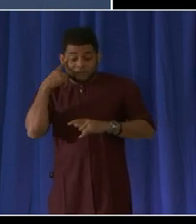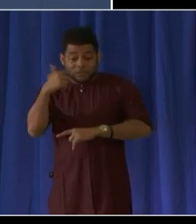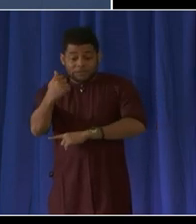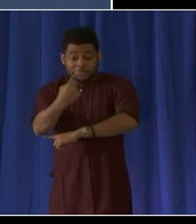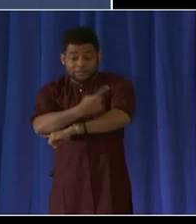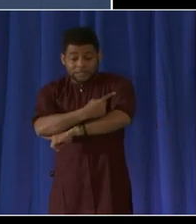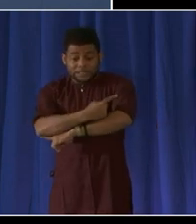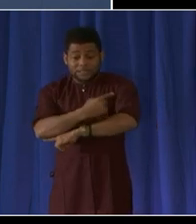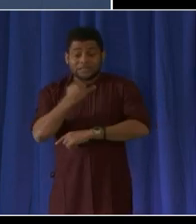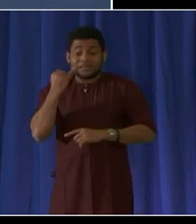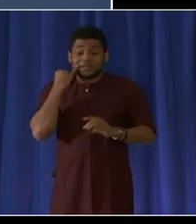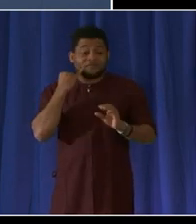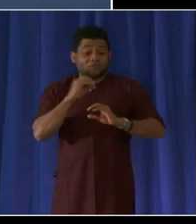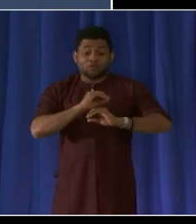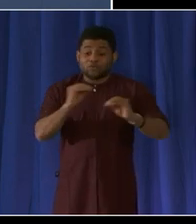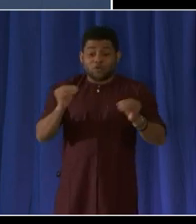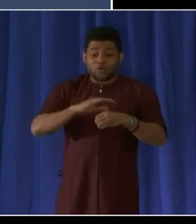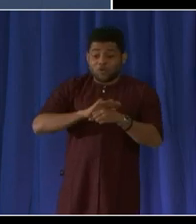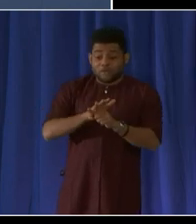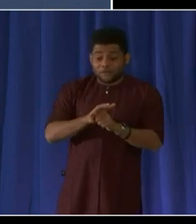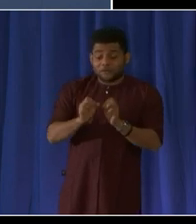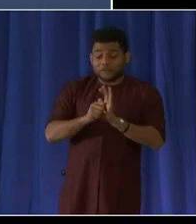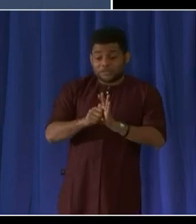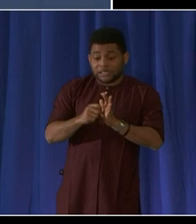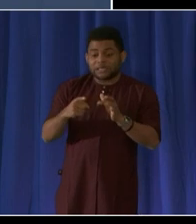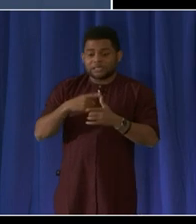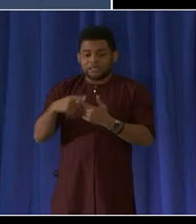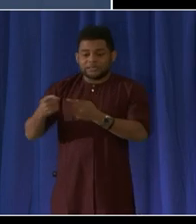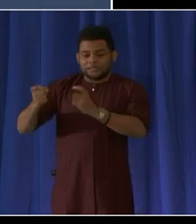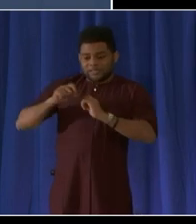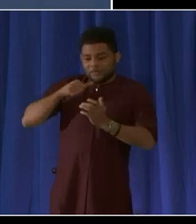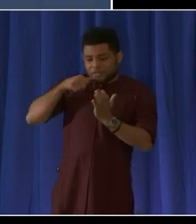days, and then if she doesn't have any COVID symptoms,